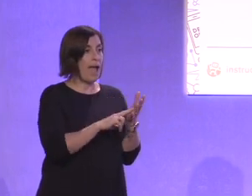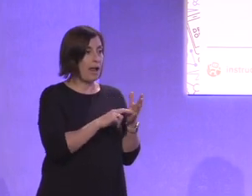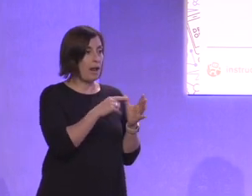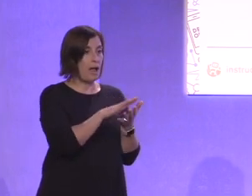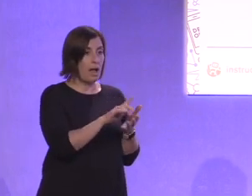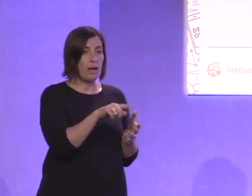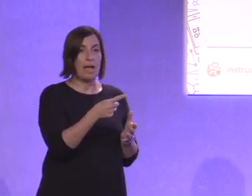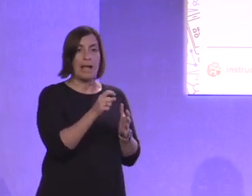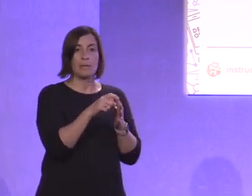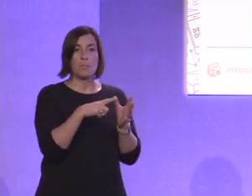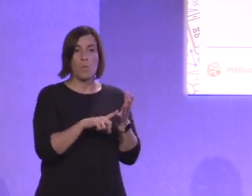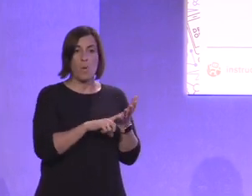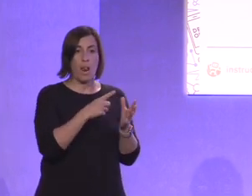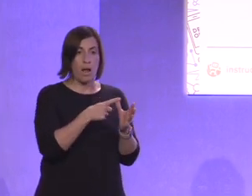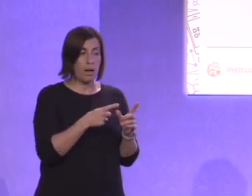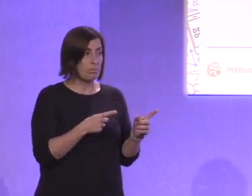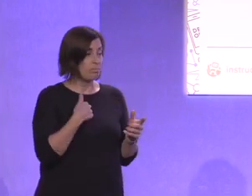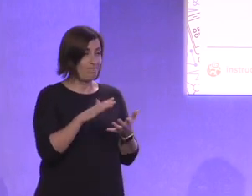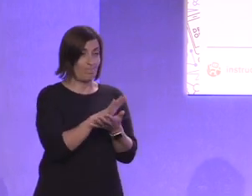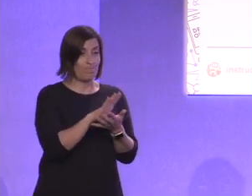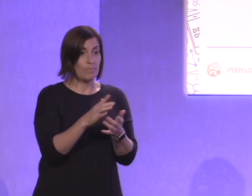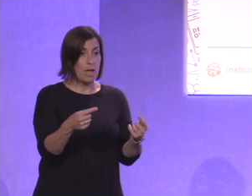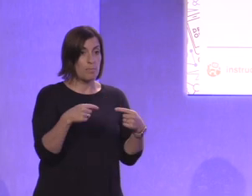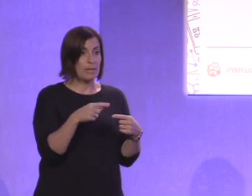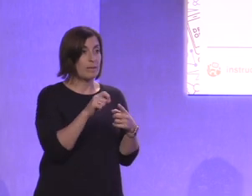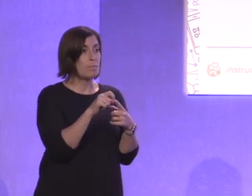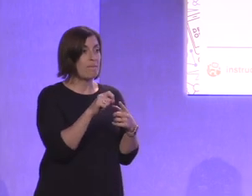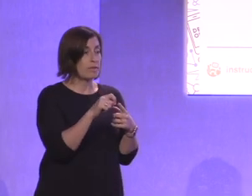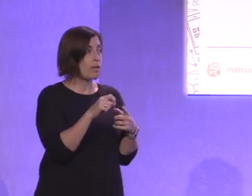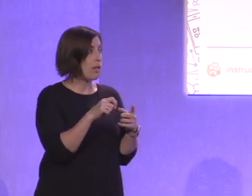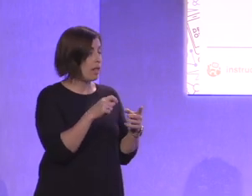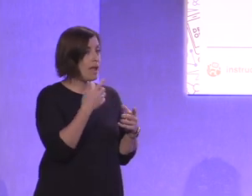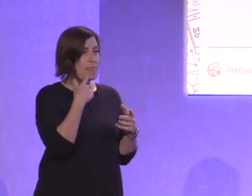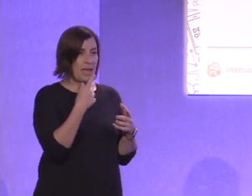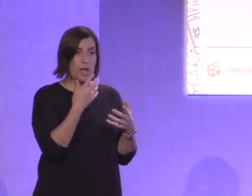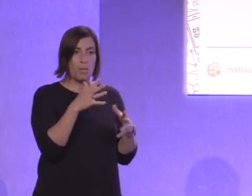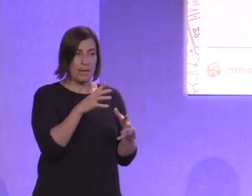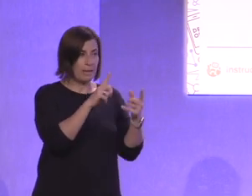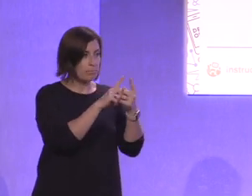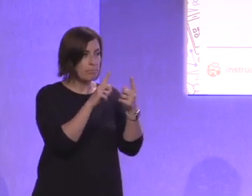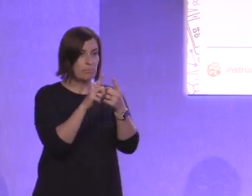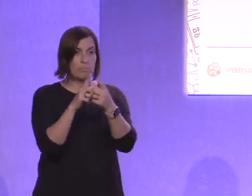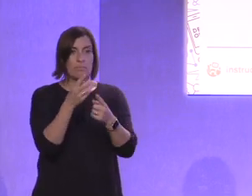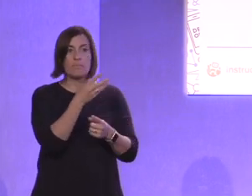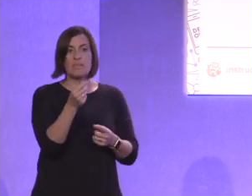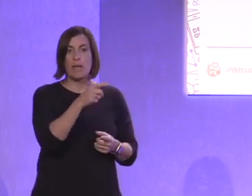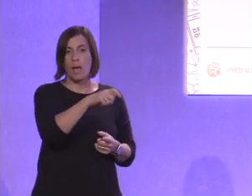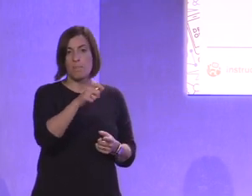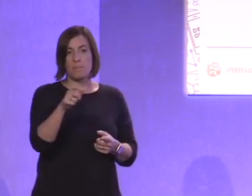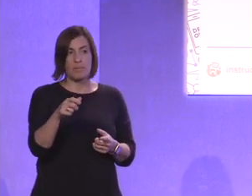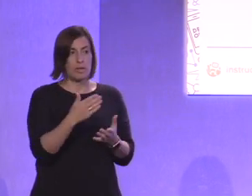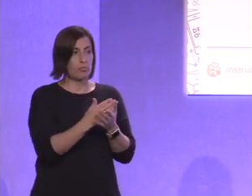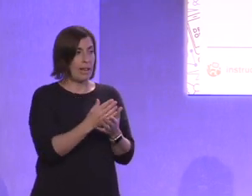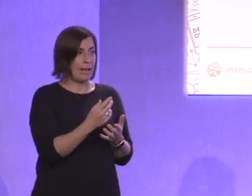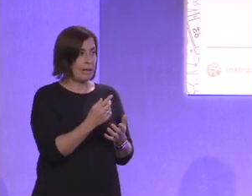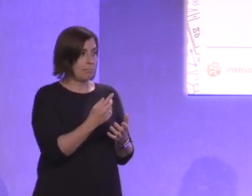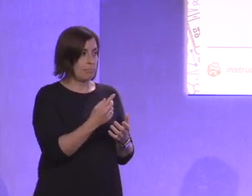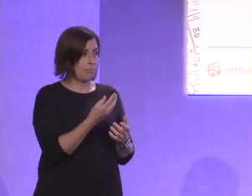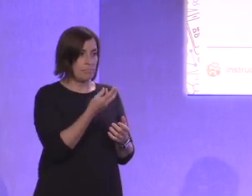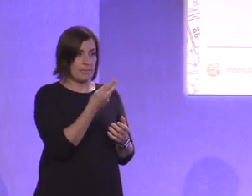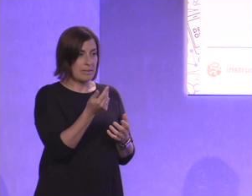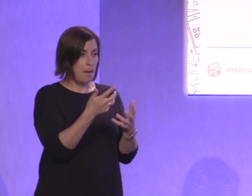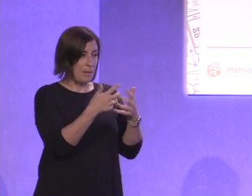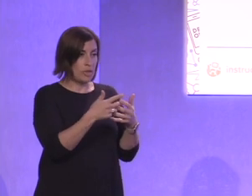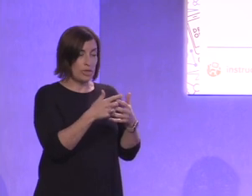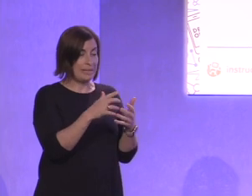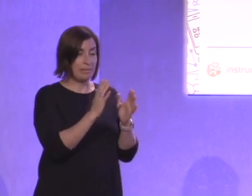I am delighted to have had the opportunity to work at Pivotal. I think I've met some of the most gifted engineers in my career